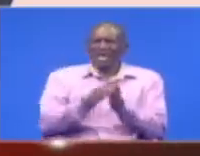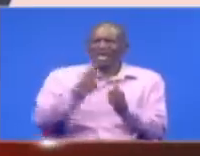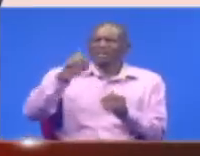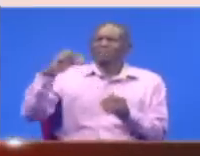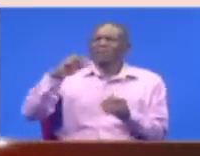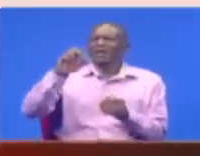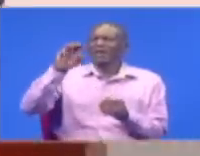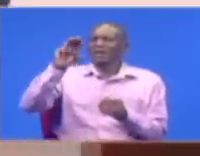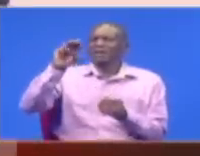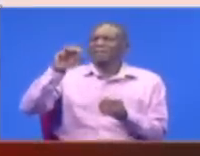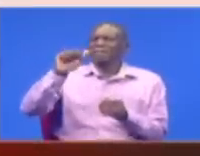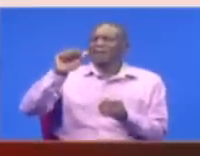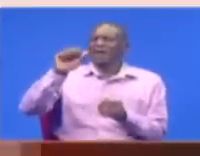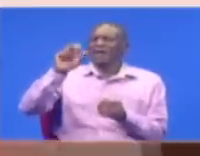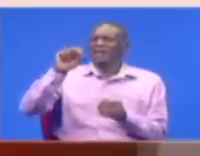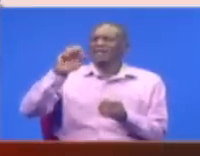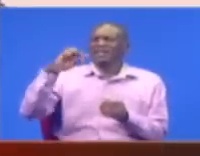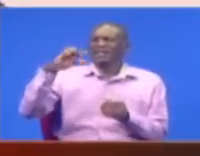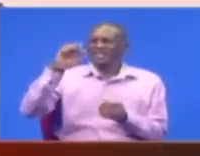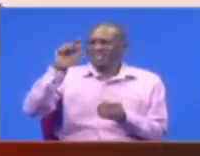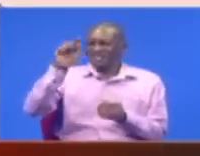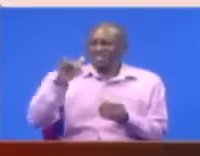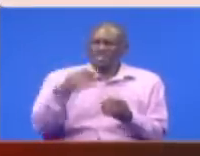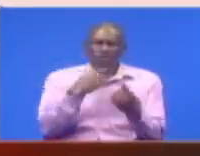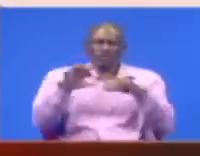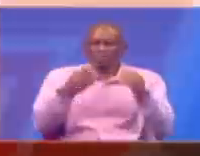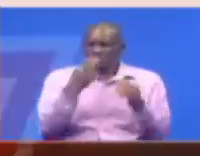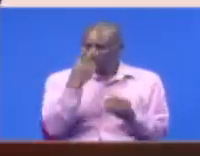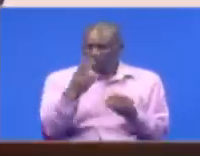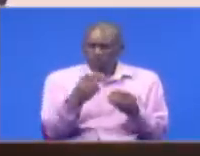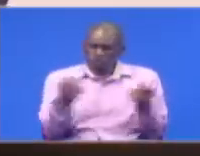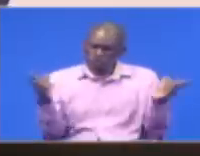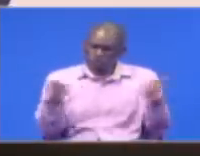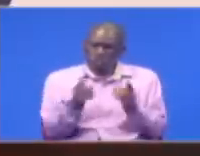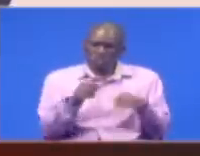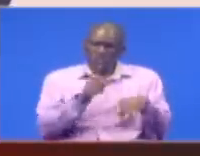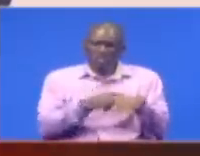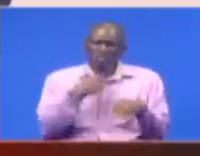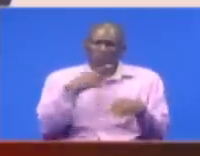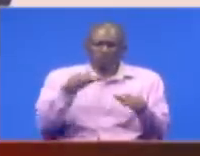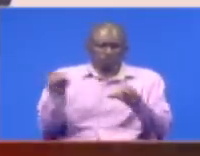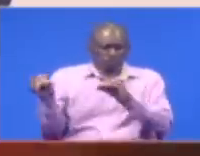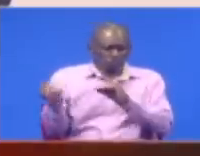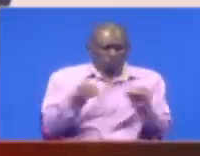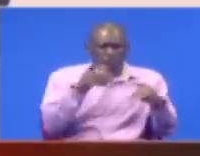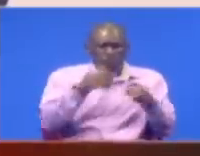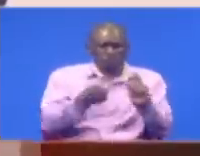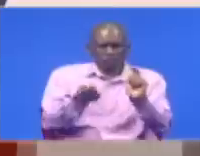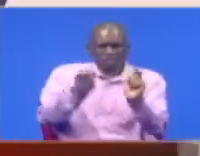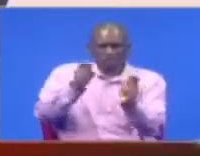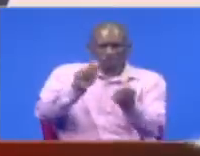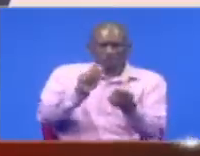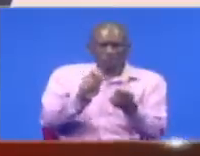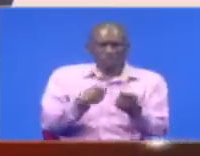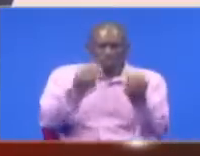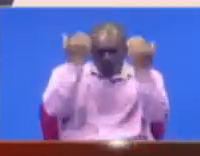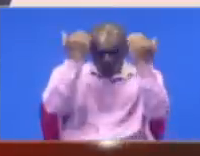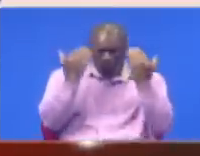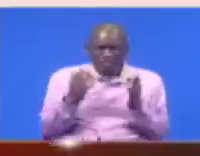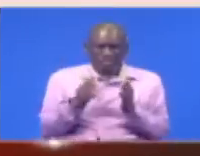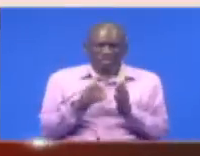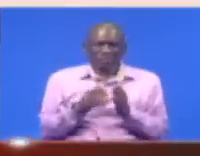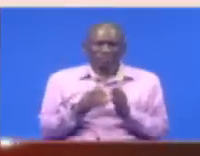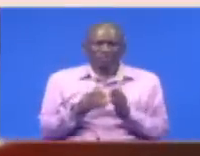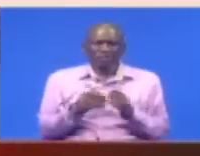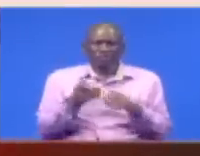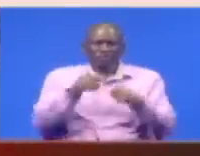You talked about the vision a little bit when you said that you move from transforming judiciary